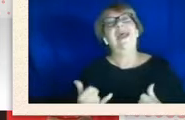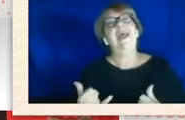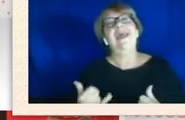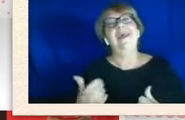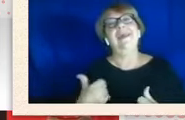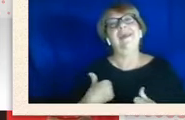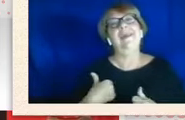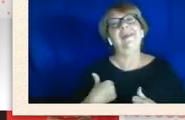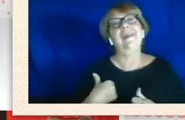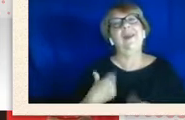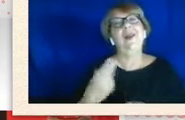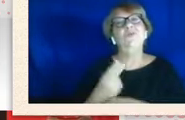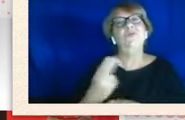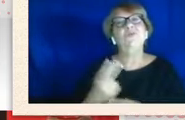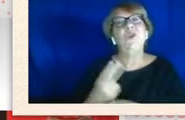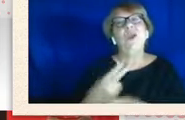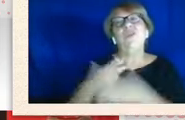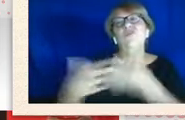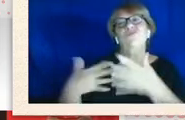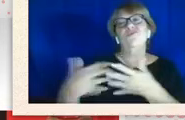a gray shirt